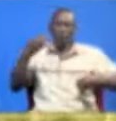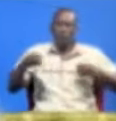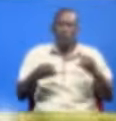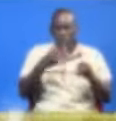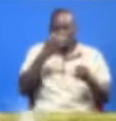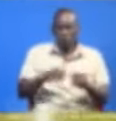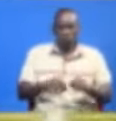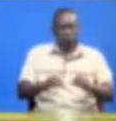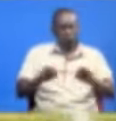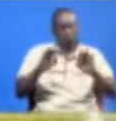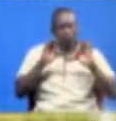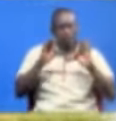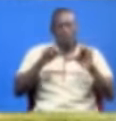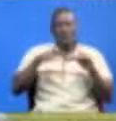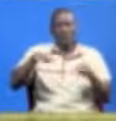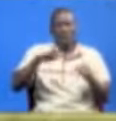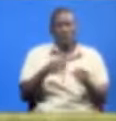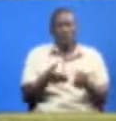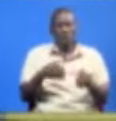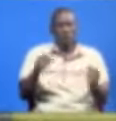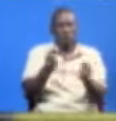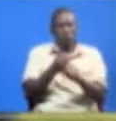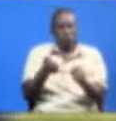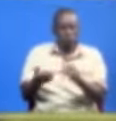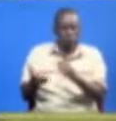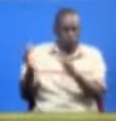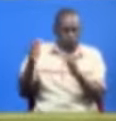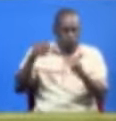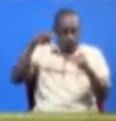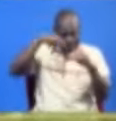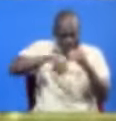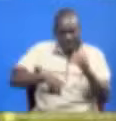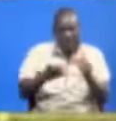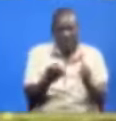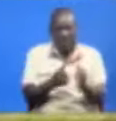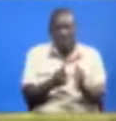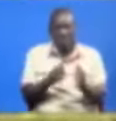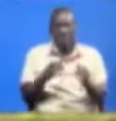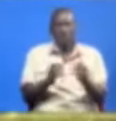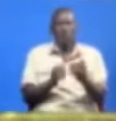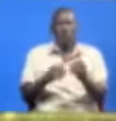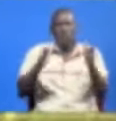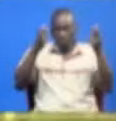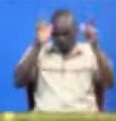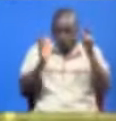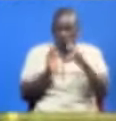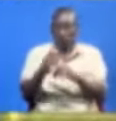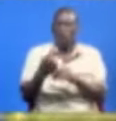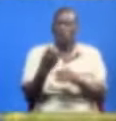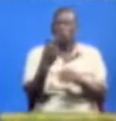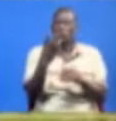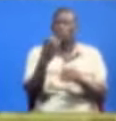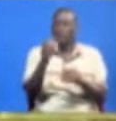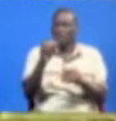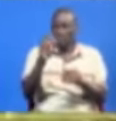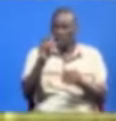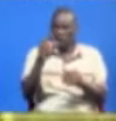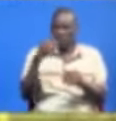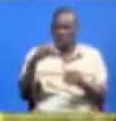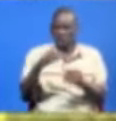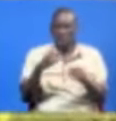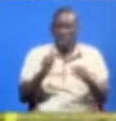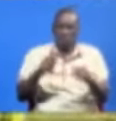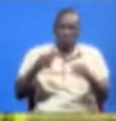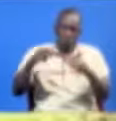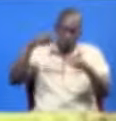scenery. Hapa mtu hezi sink, juasa kama ngombe nyo yuko kaa kilomia mbili na kitu, wewe mwenyewe uko na 90 utaingia aje hapa ndani.